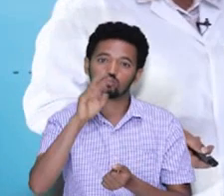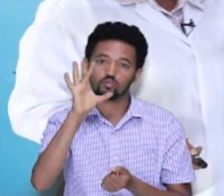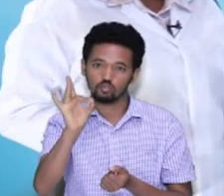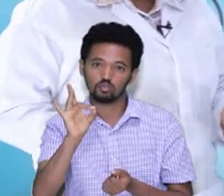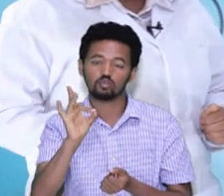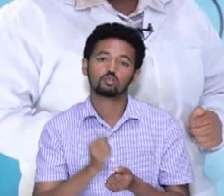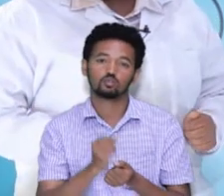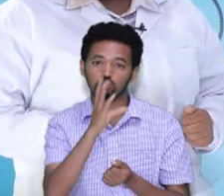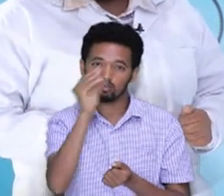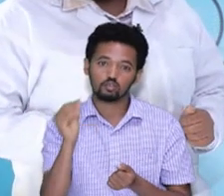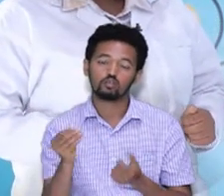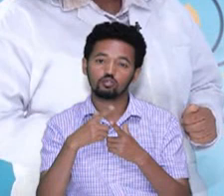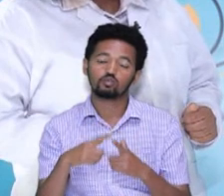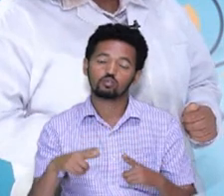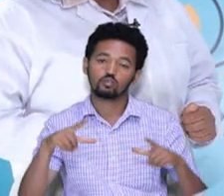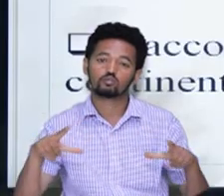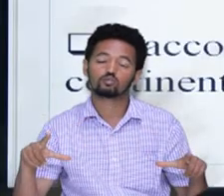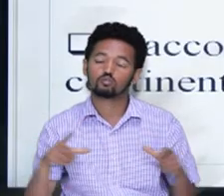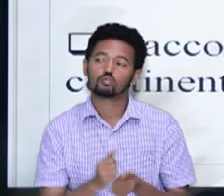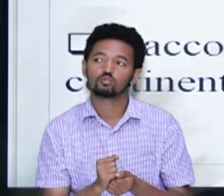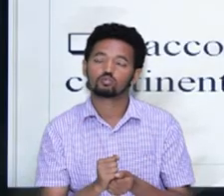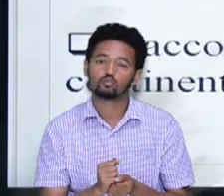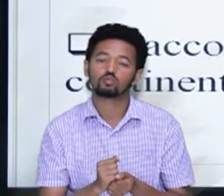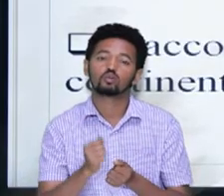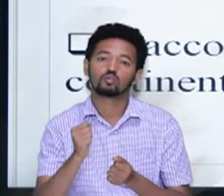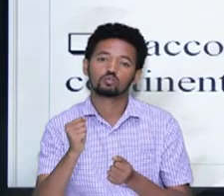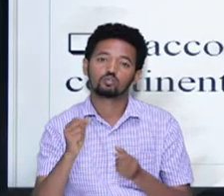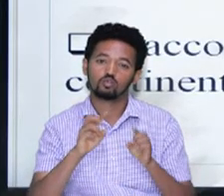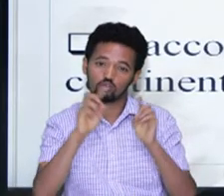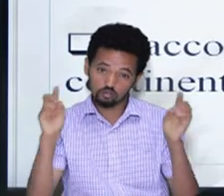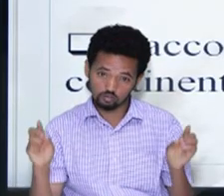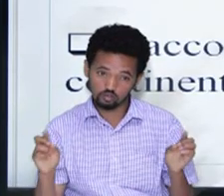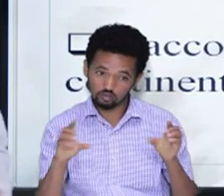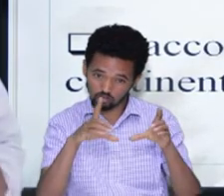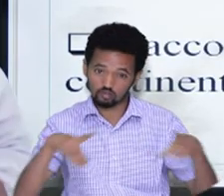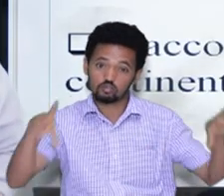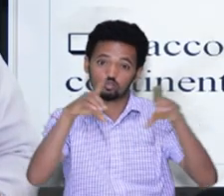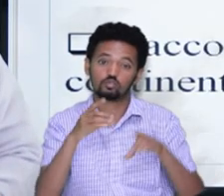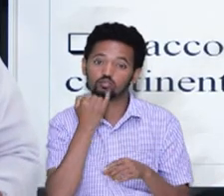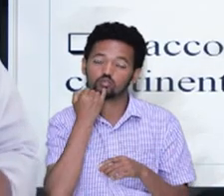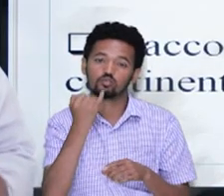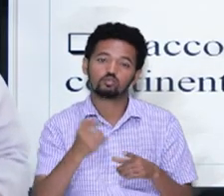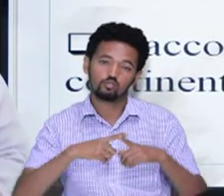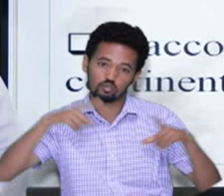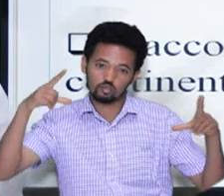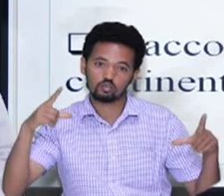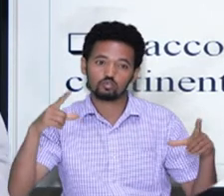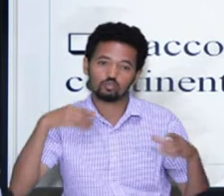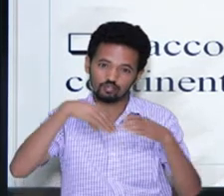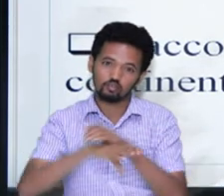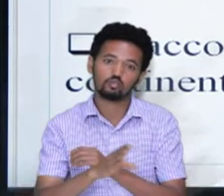minutes east longitude. The region is the third largest in terms of